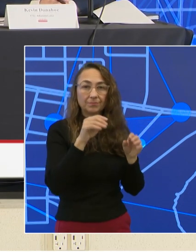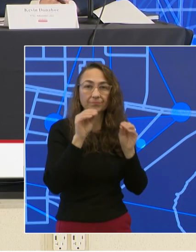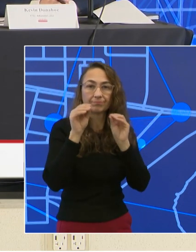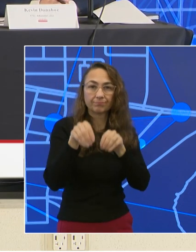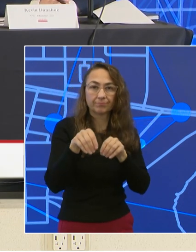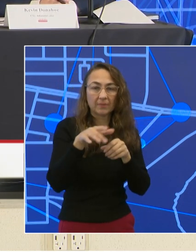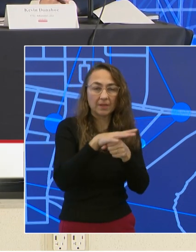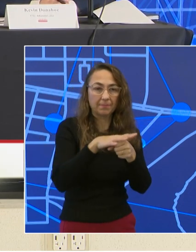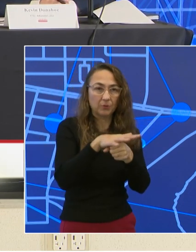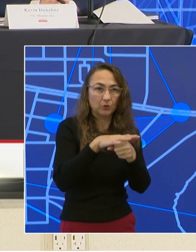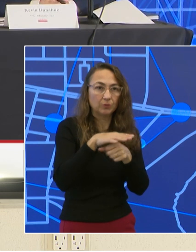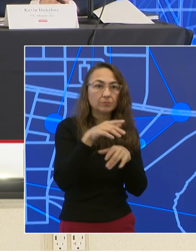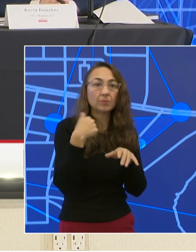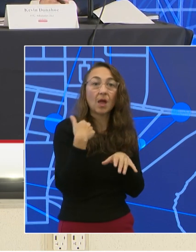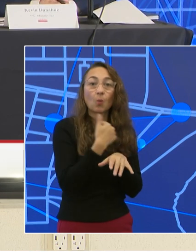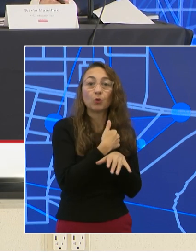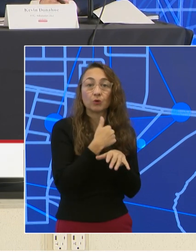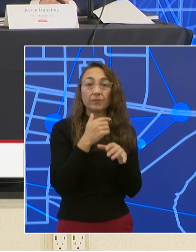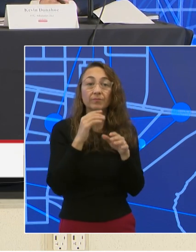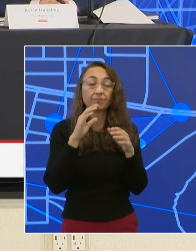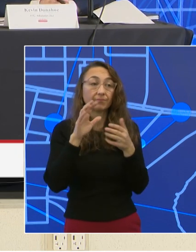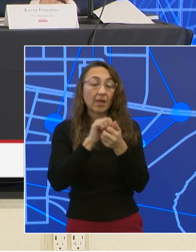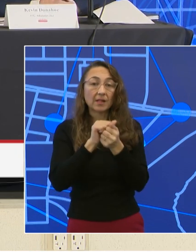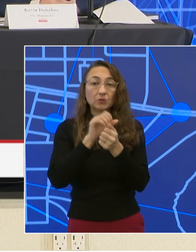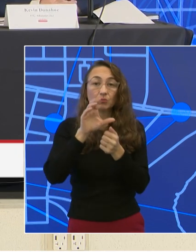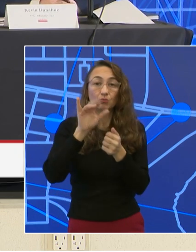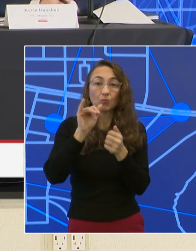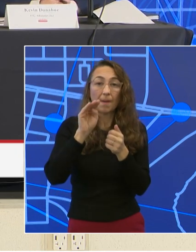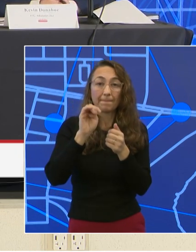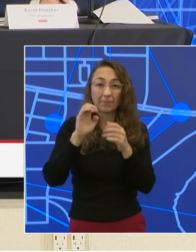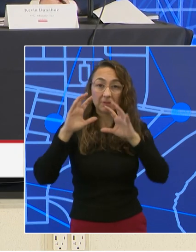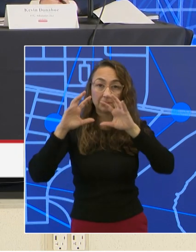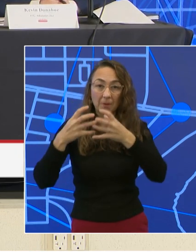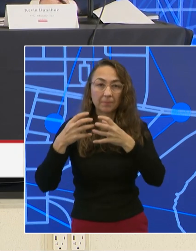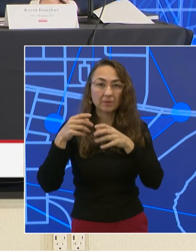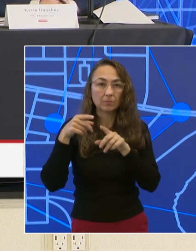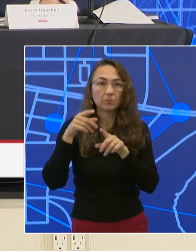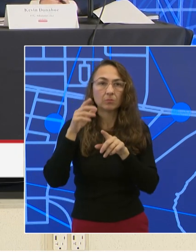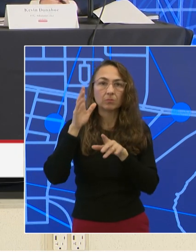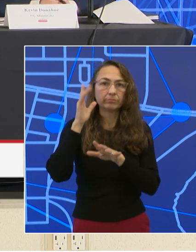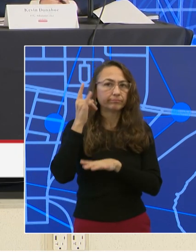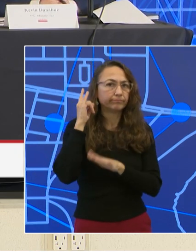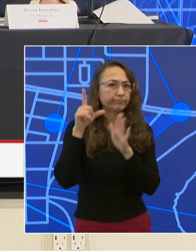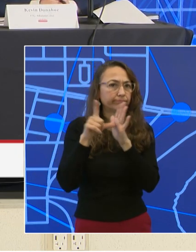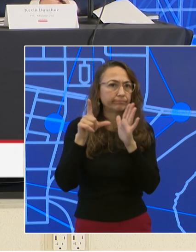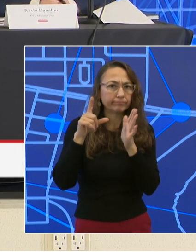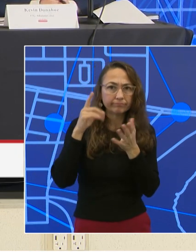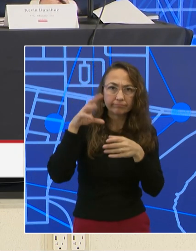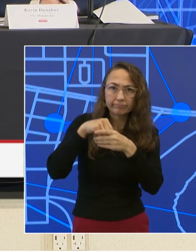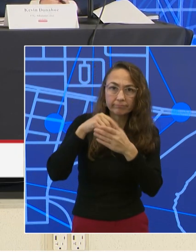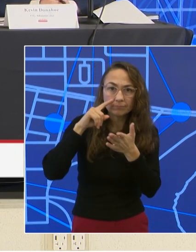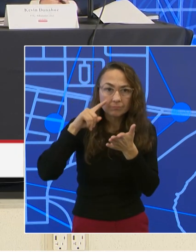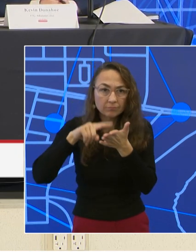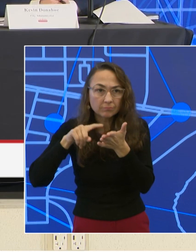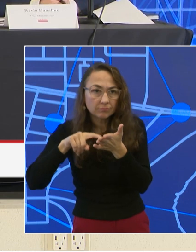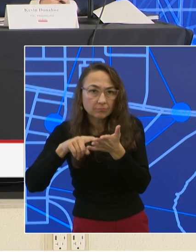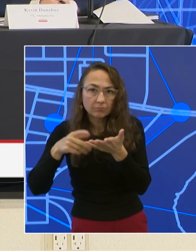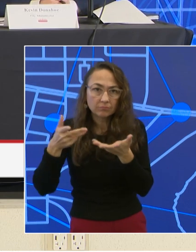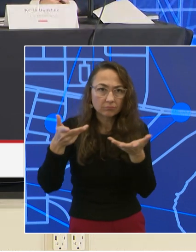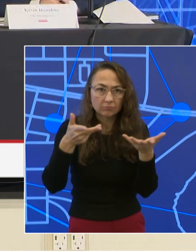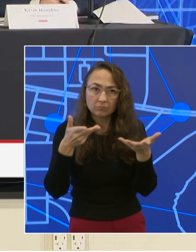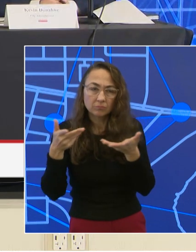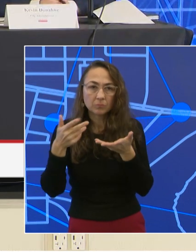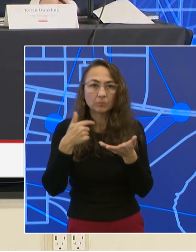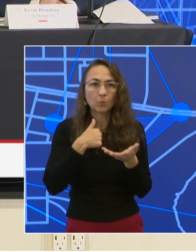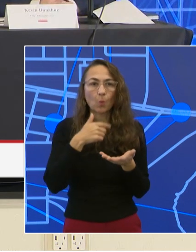Our violent crime suppression division has been doing a lot of investigative and intelligence work. I won't go into it right now, but know that we are very